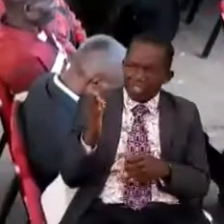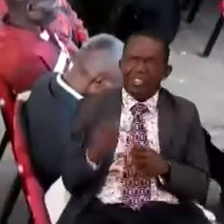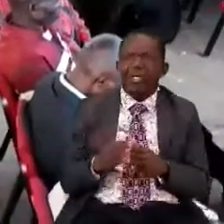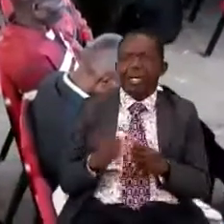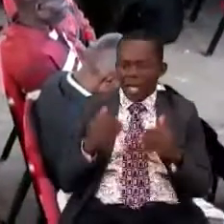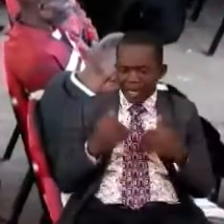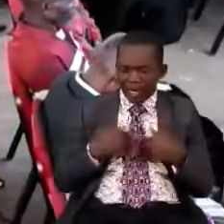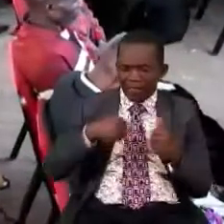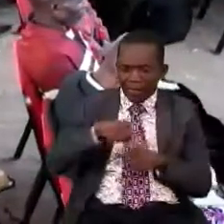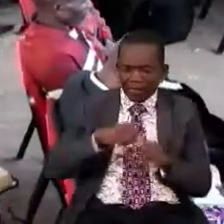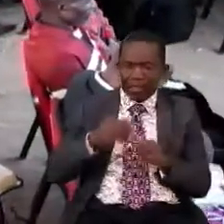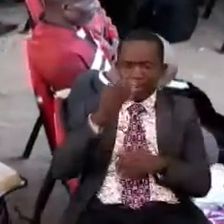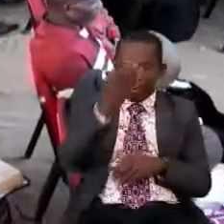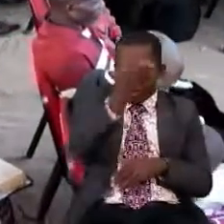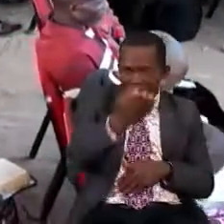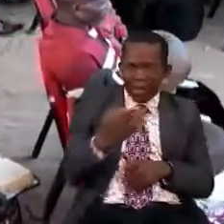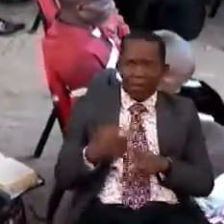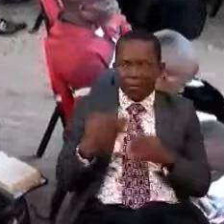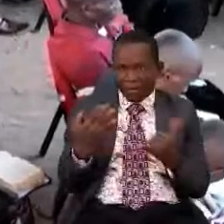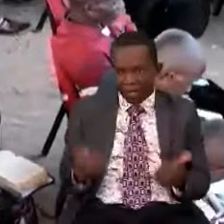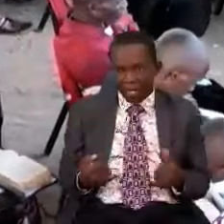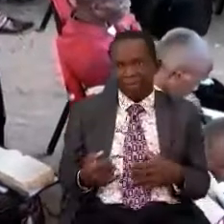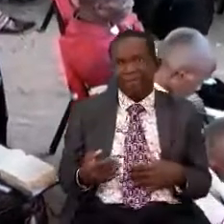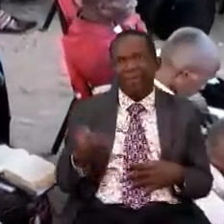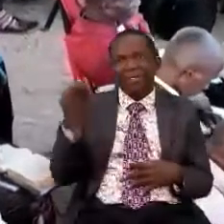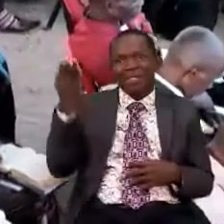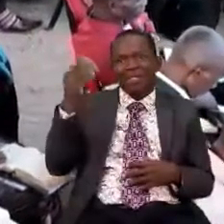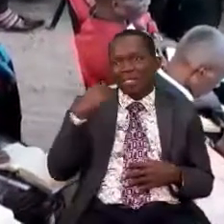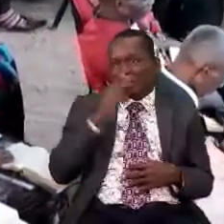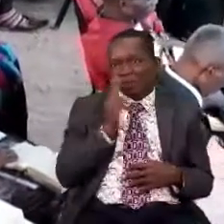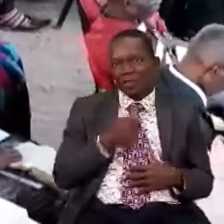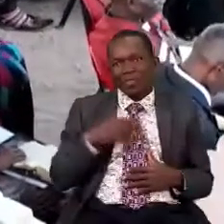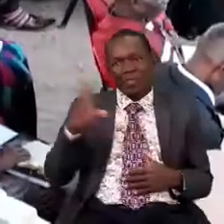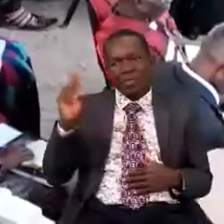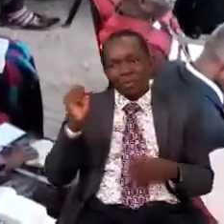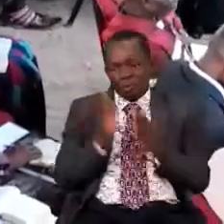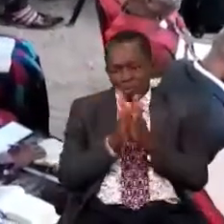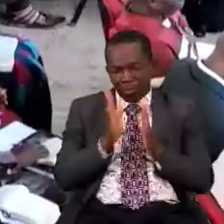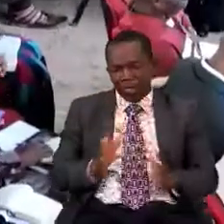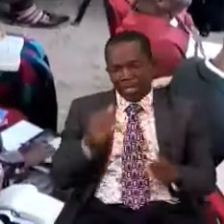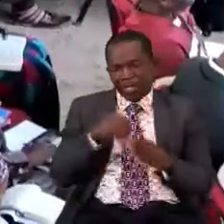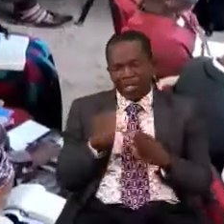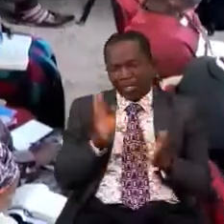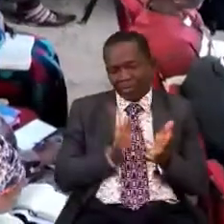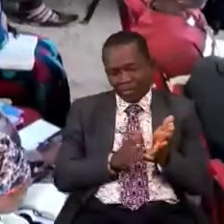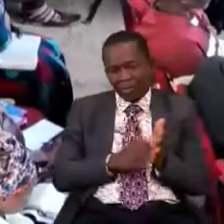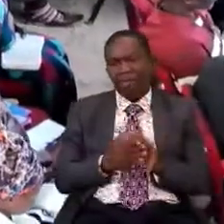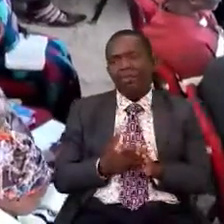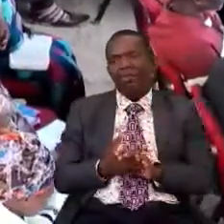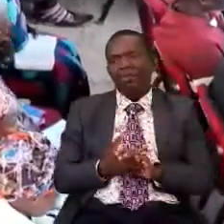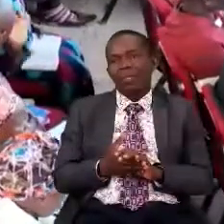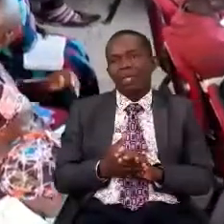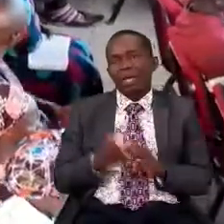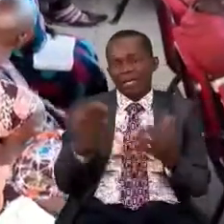not that, you see, things are tougher now. And for you to follow peace with all men and holiness,